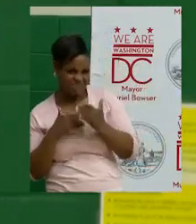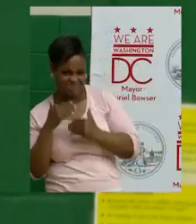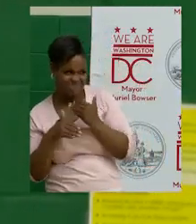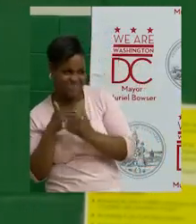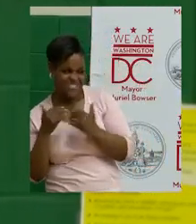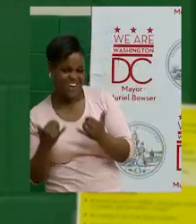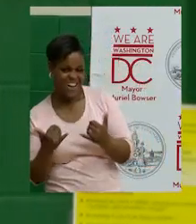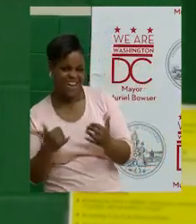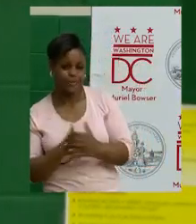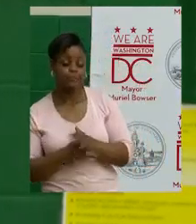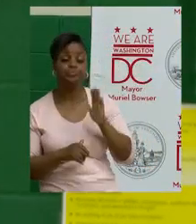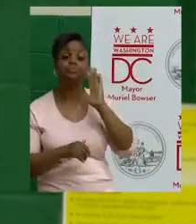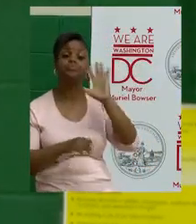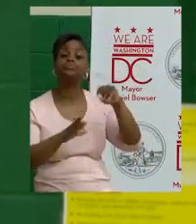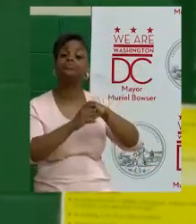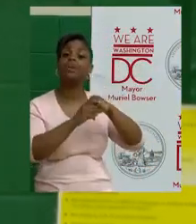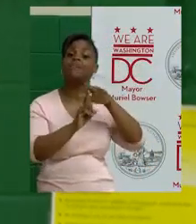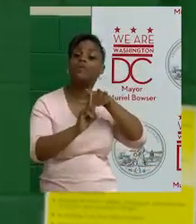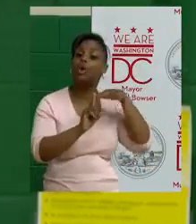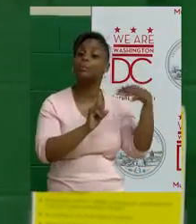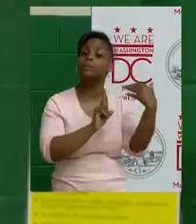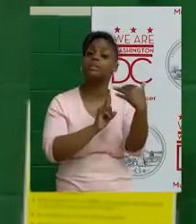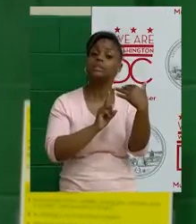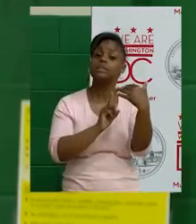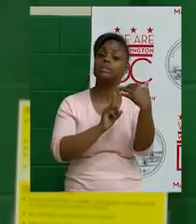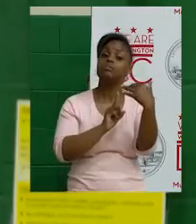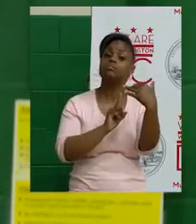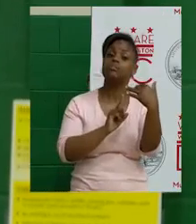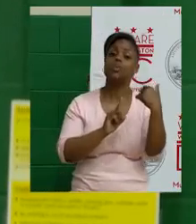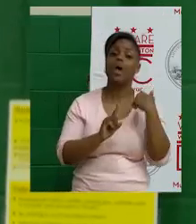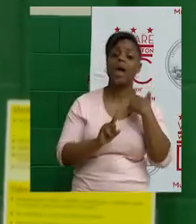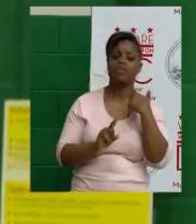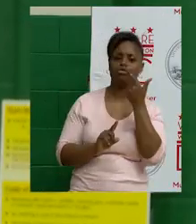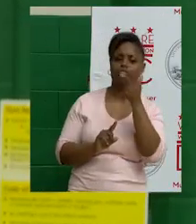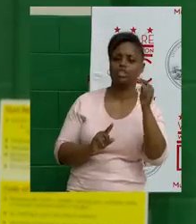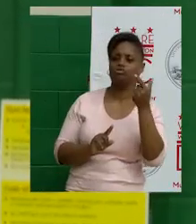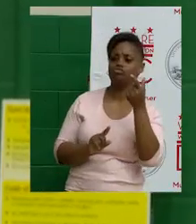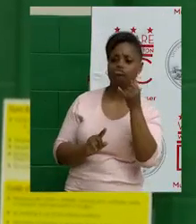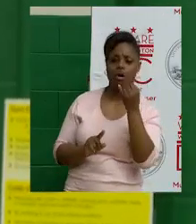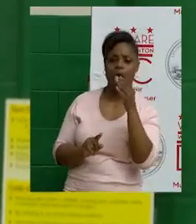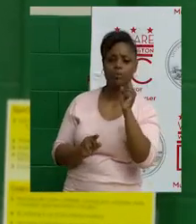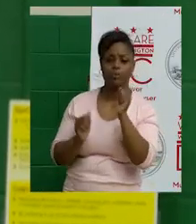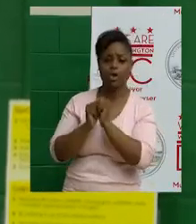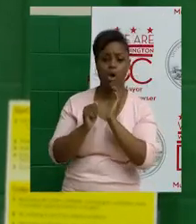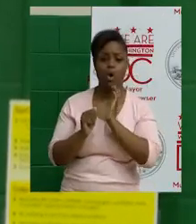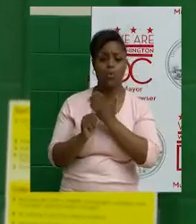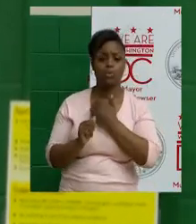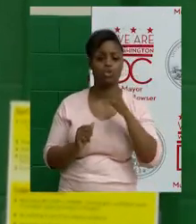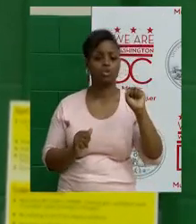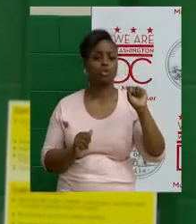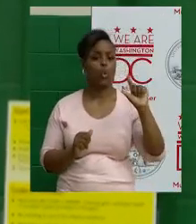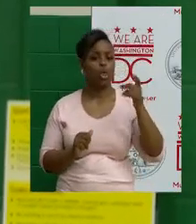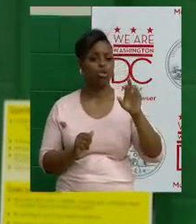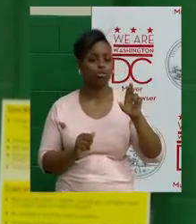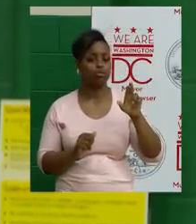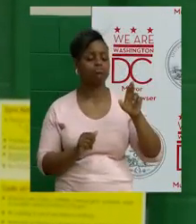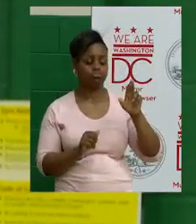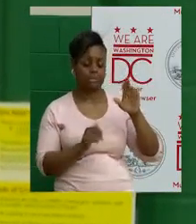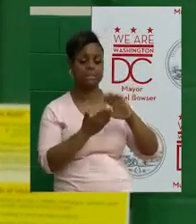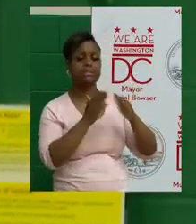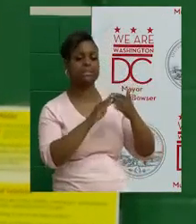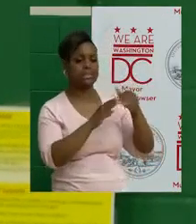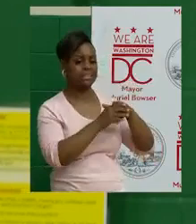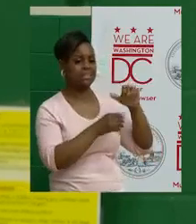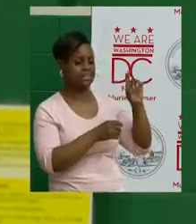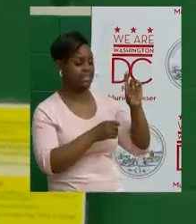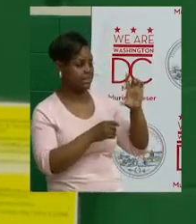includes environment. We had green jobs through our Solar City DC program.